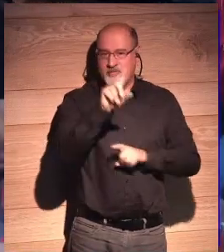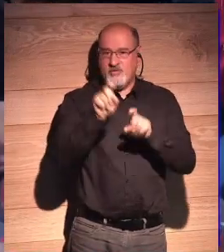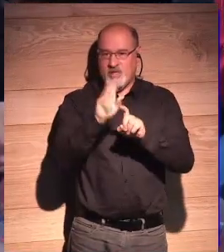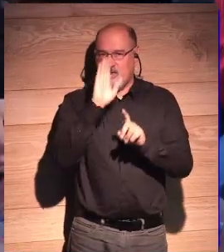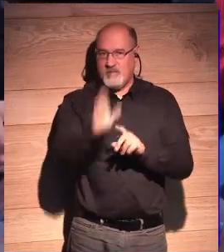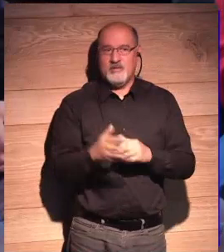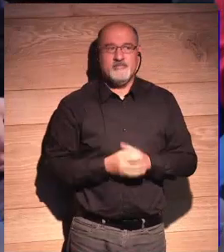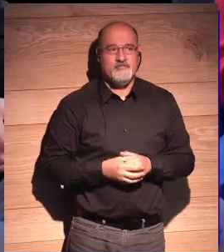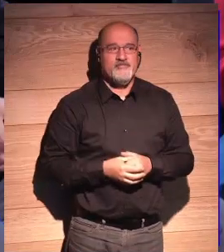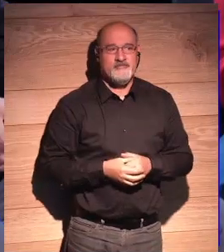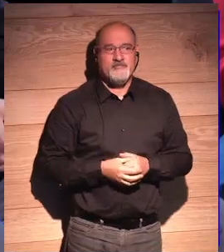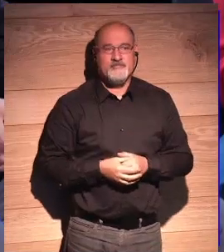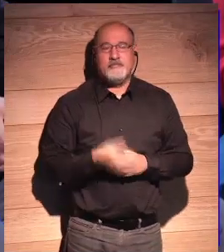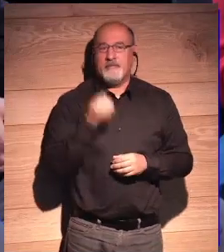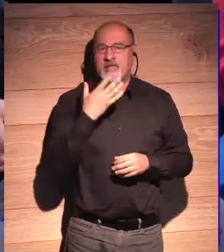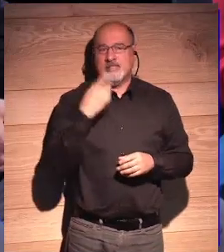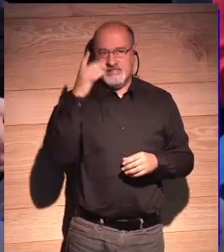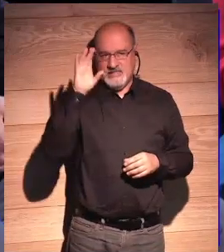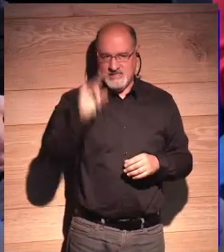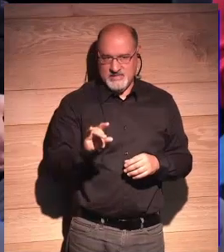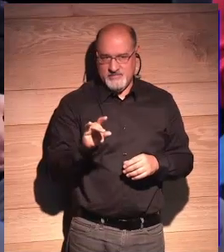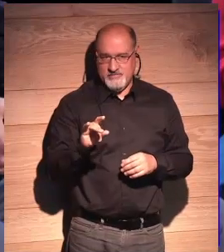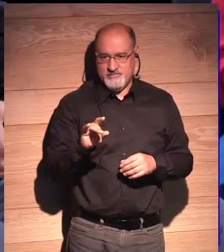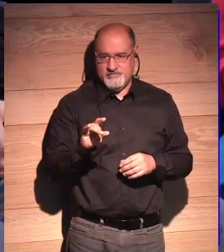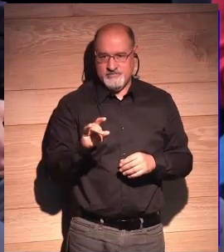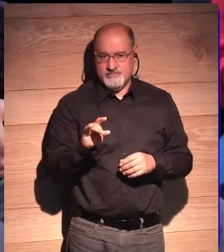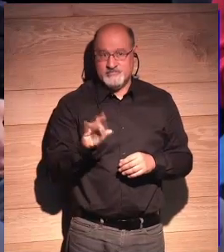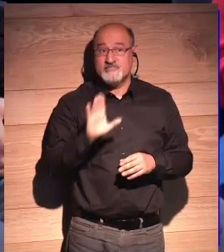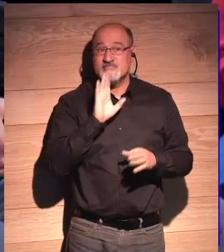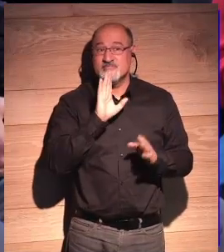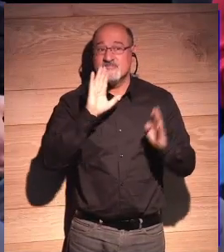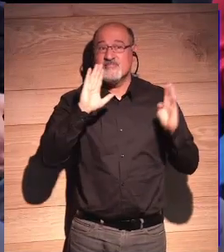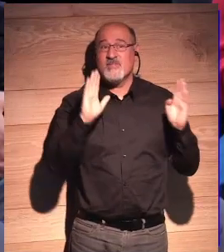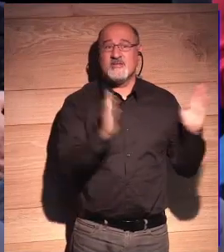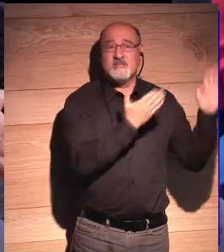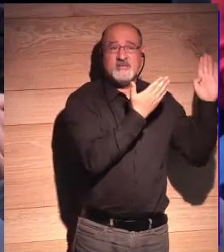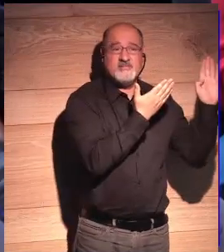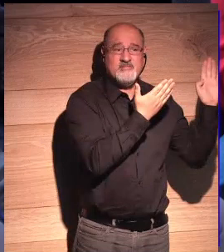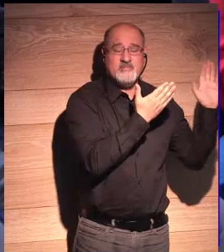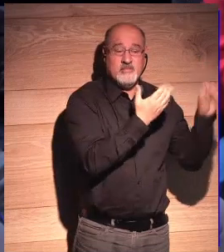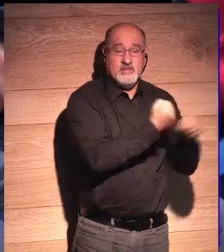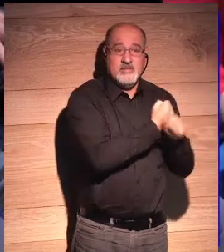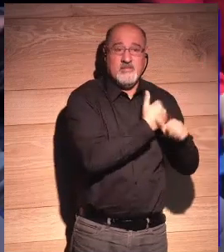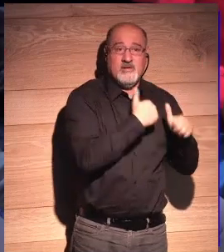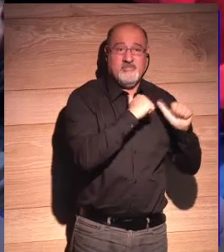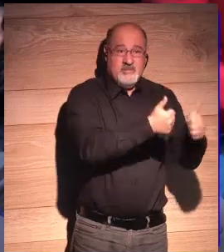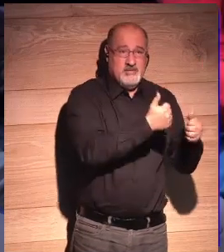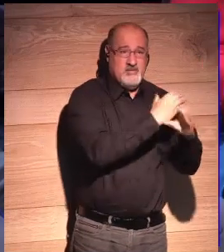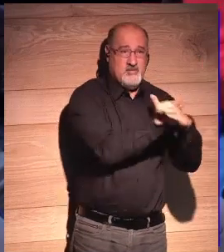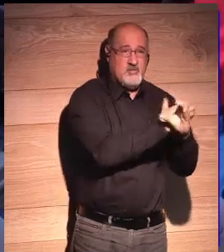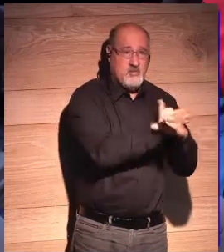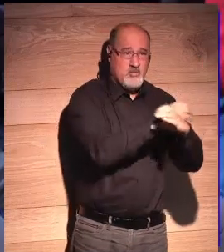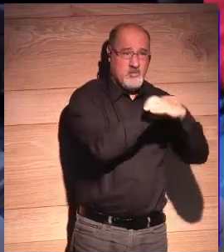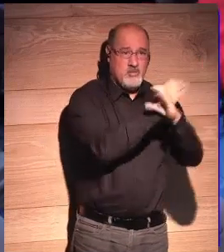question. Well, yes. When I first began in comics, I remember going to a little comic